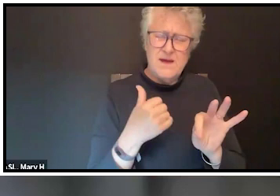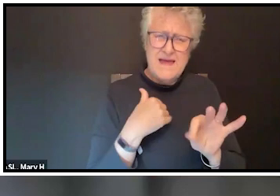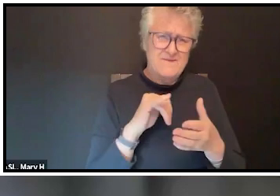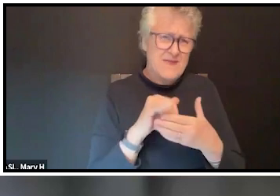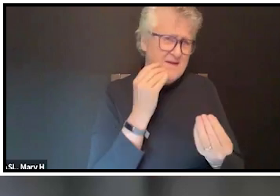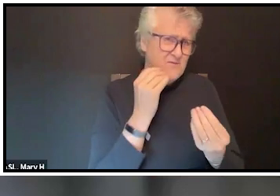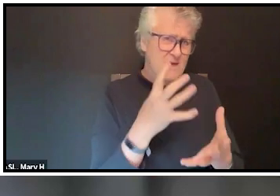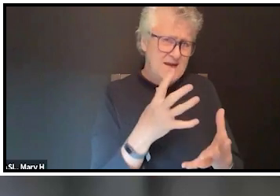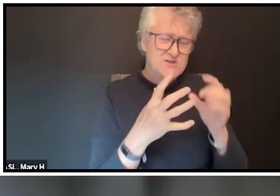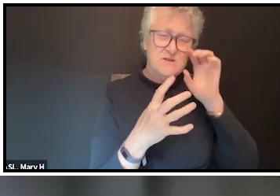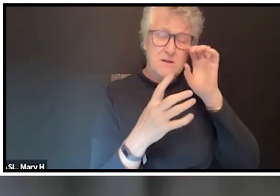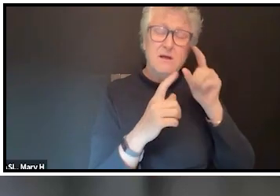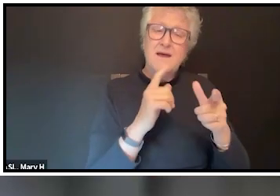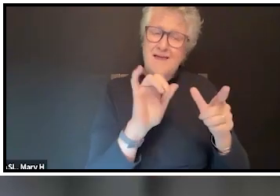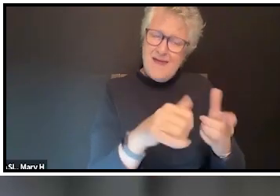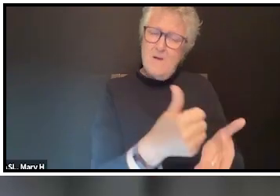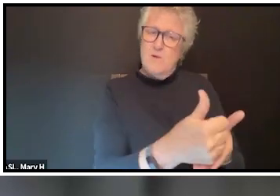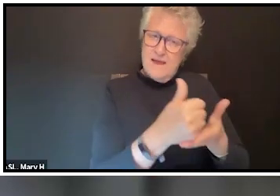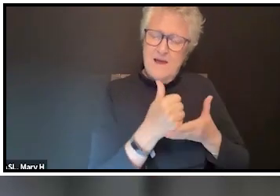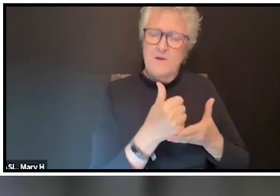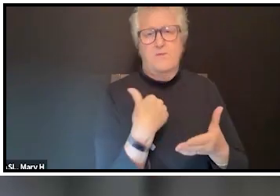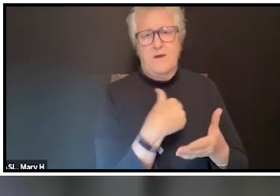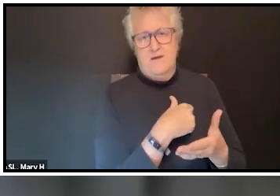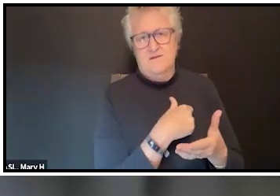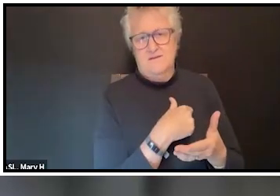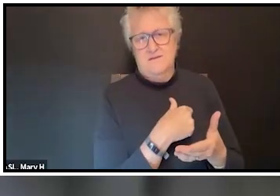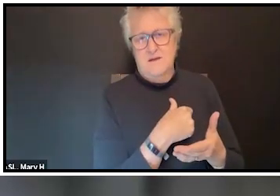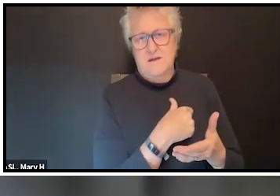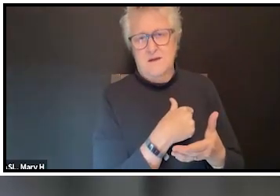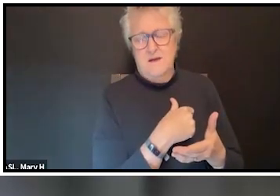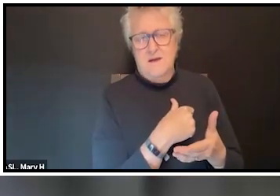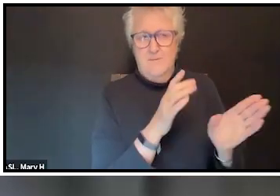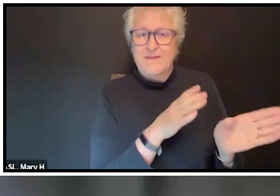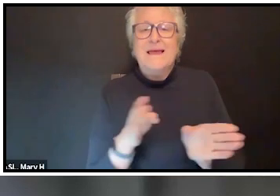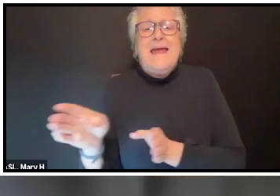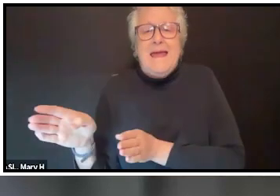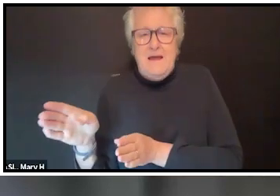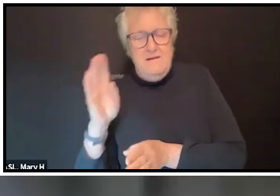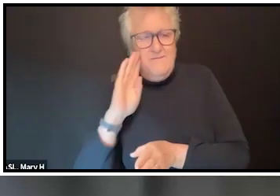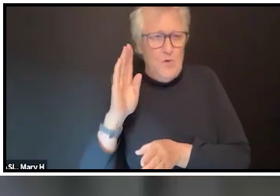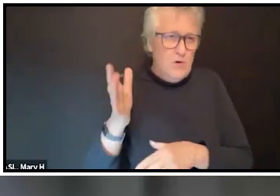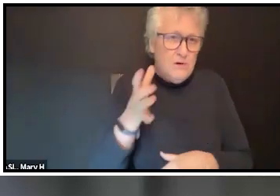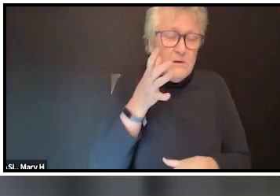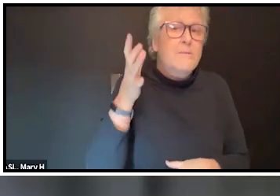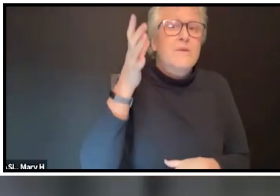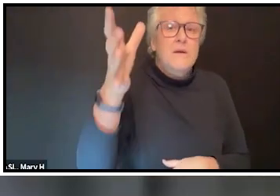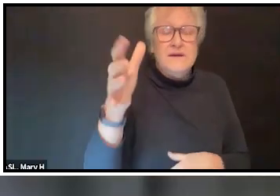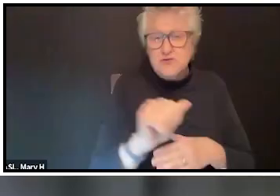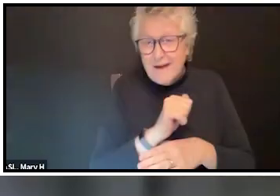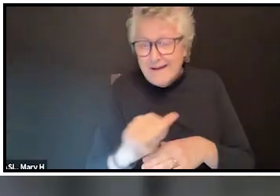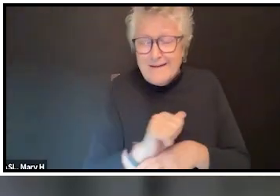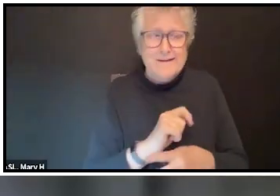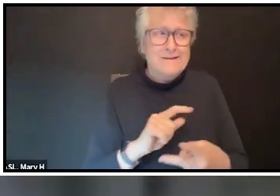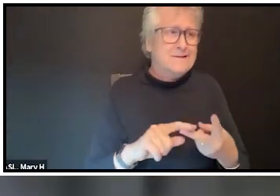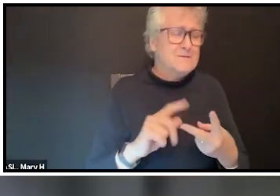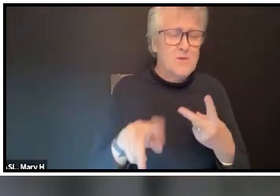what things we need to do around technology. It helps us to plan for upcoming trainings, what kind of information people want,